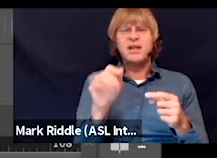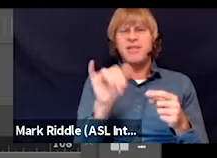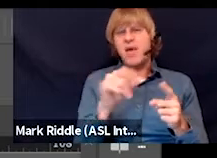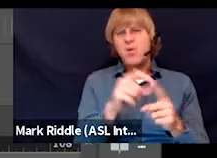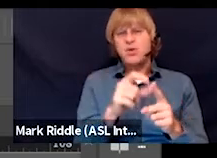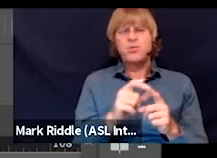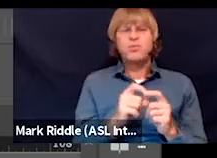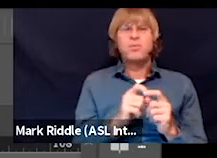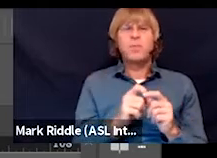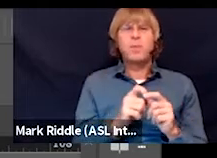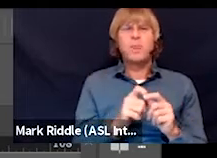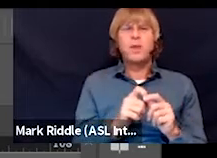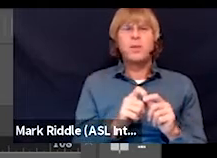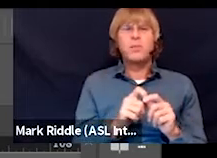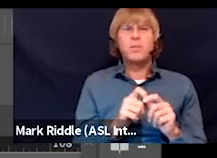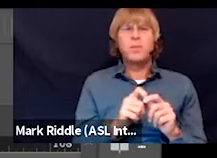that.